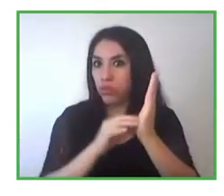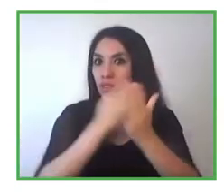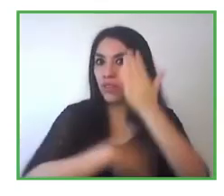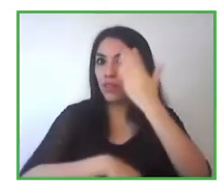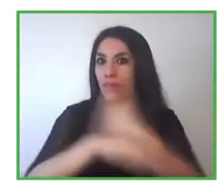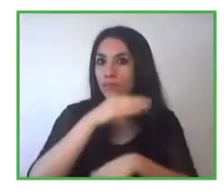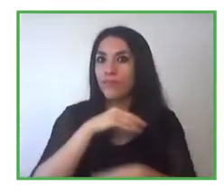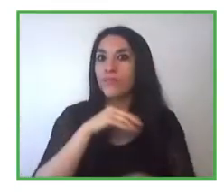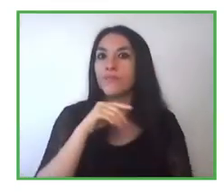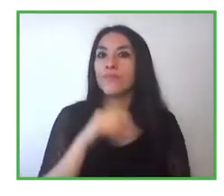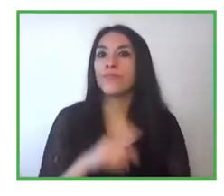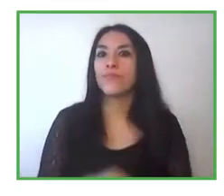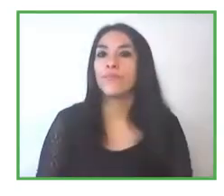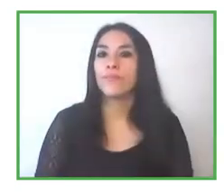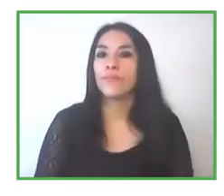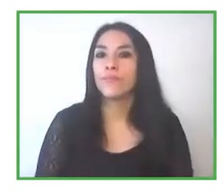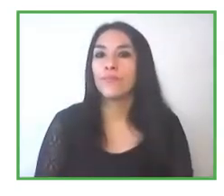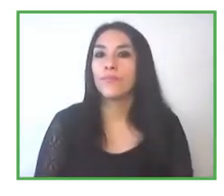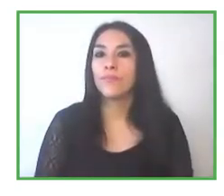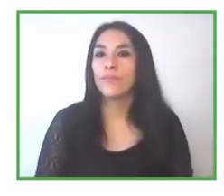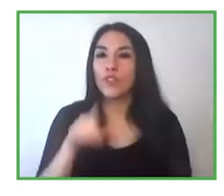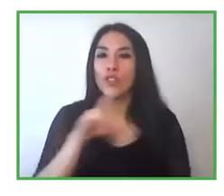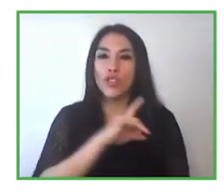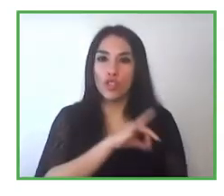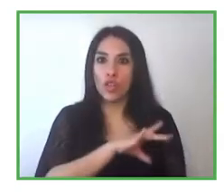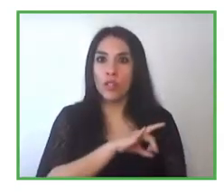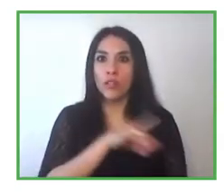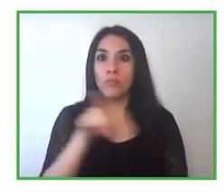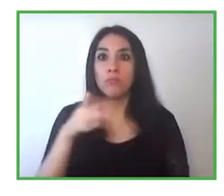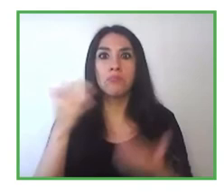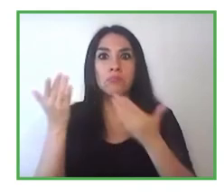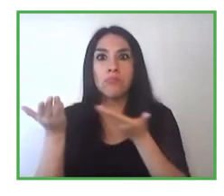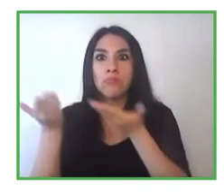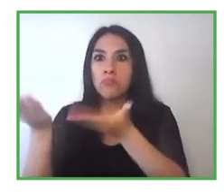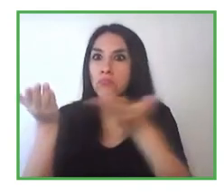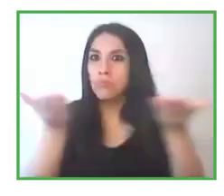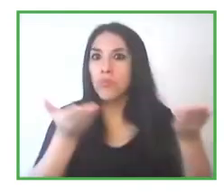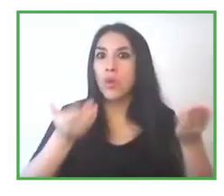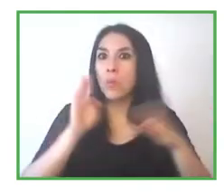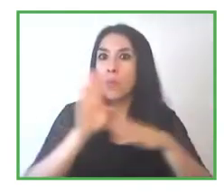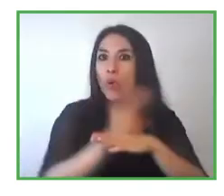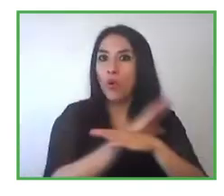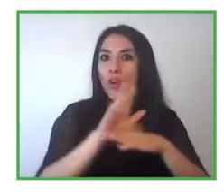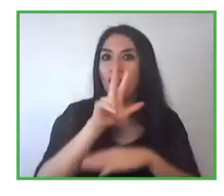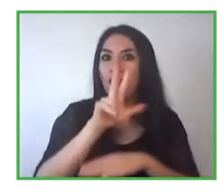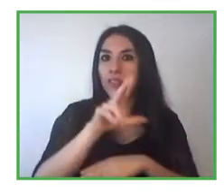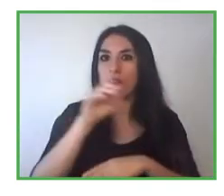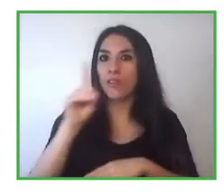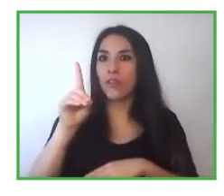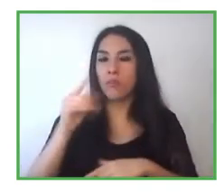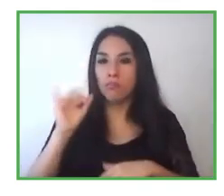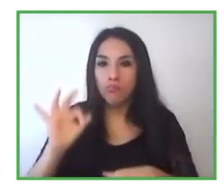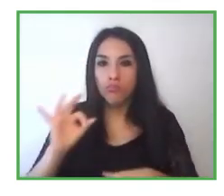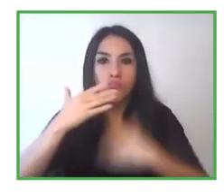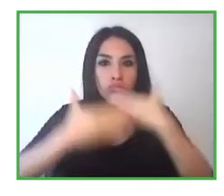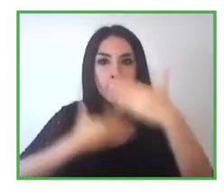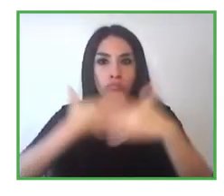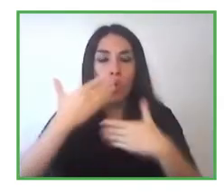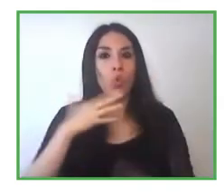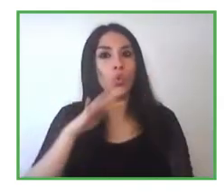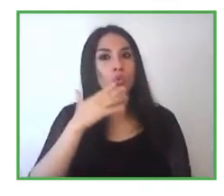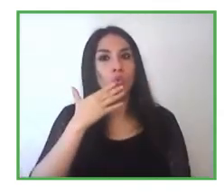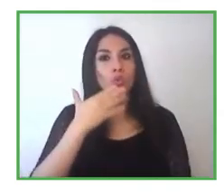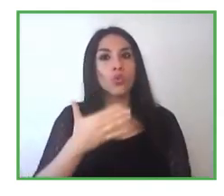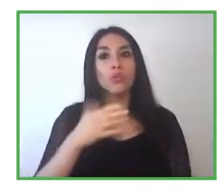as INRPAC and as the supplier of the service in Chile, we believe is a guarantee for success because they have a specific program